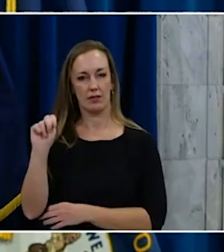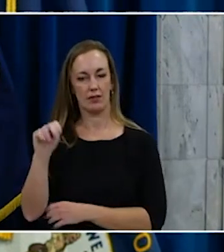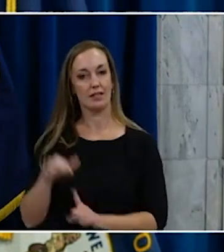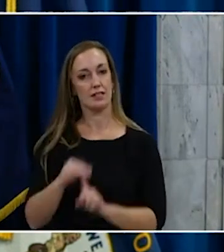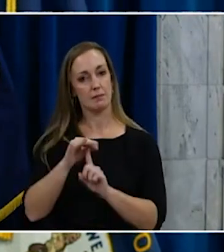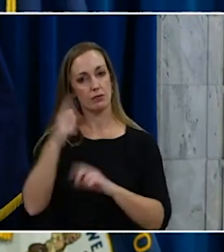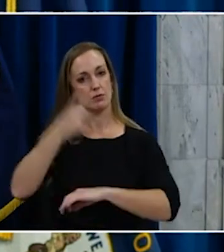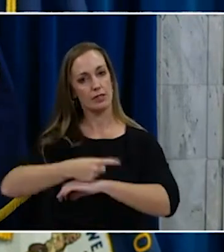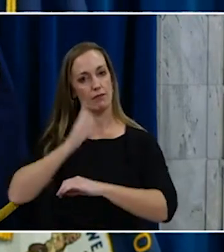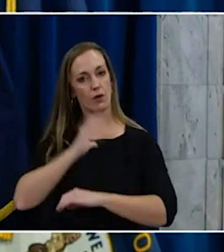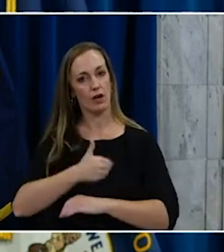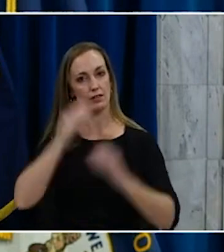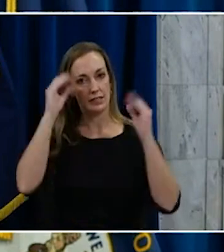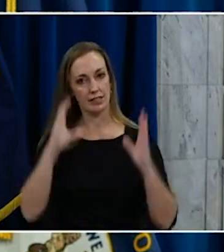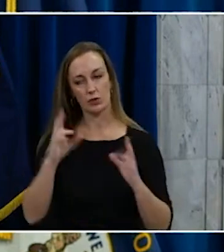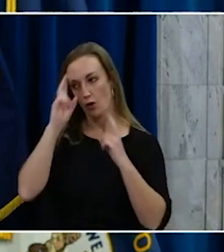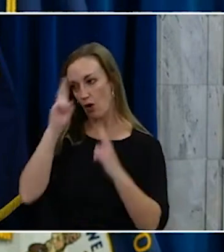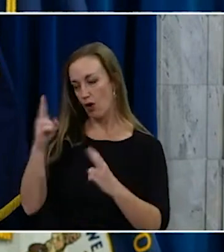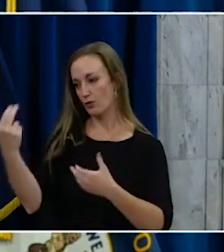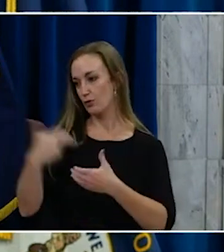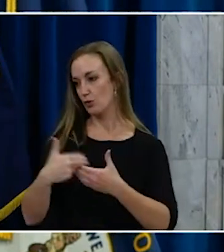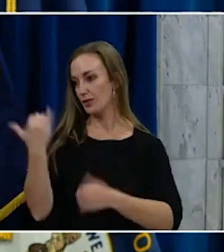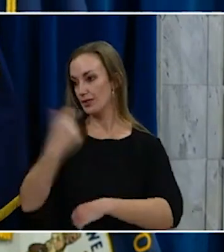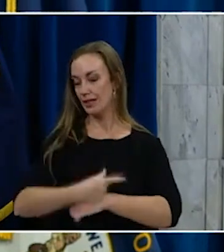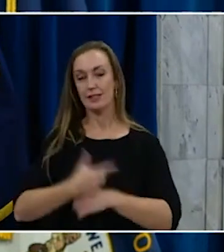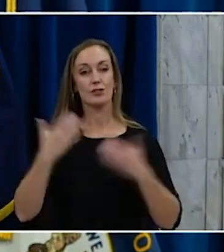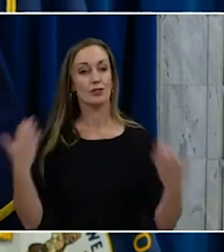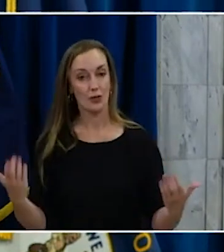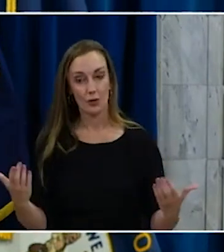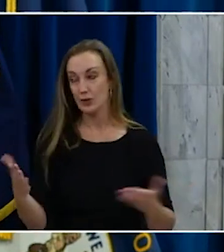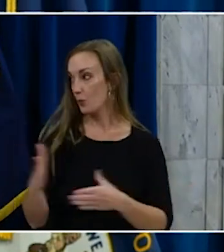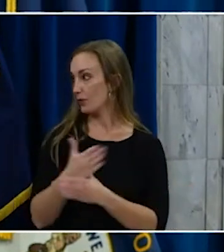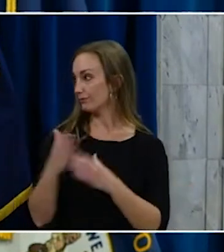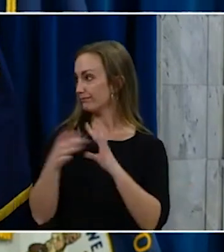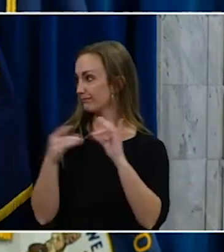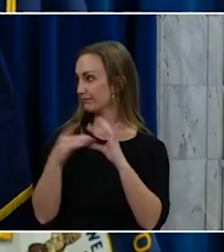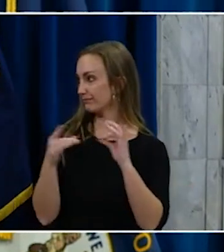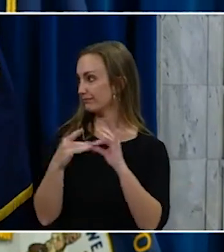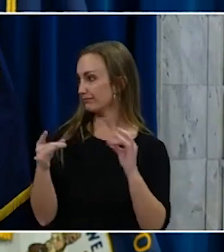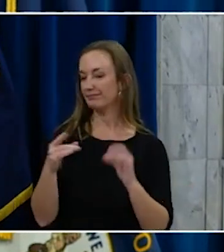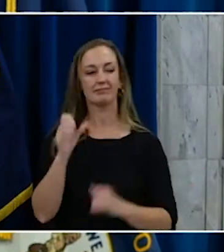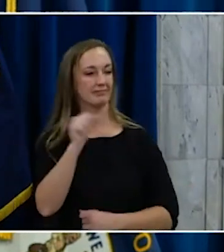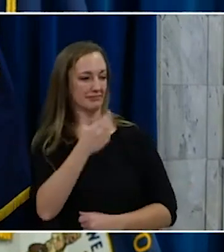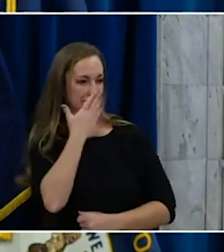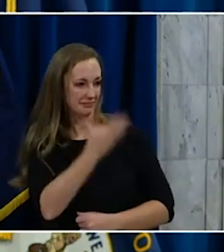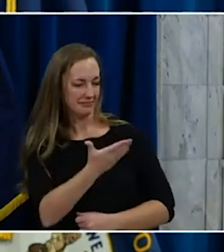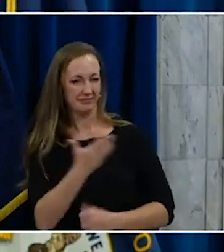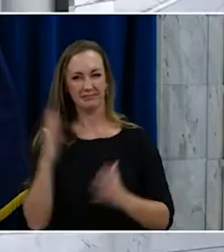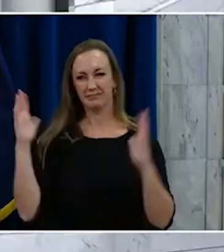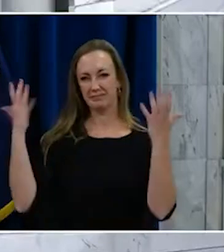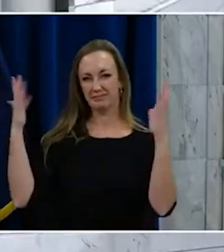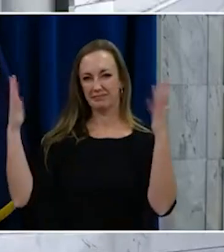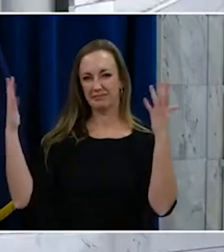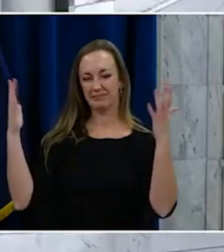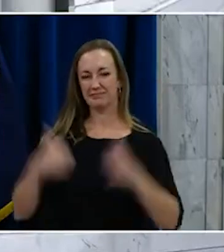and we're honored that you could be with us today. So, would you like to share a few words? Let's give her a round of applause,